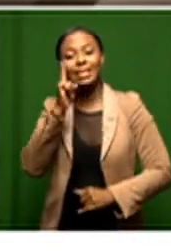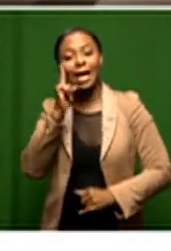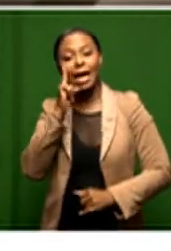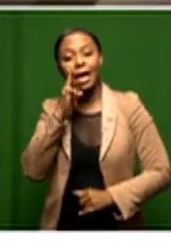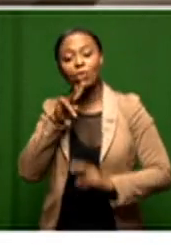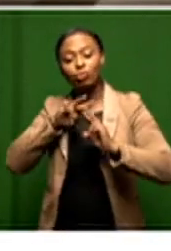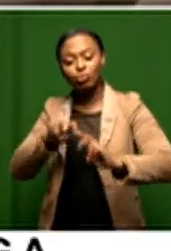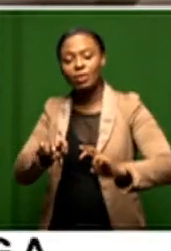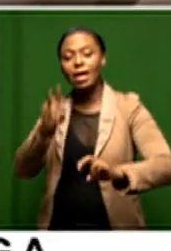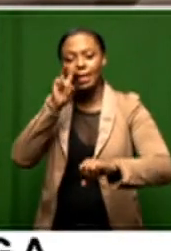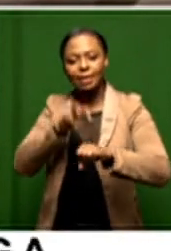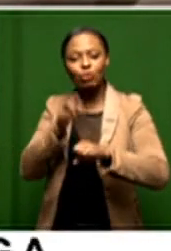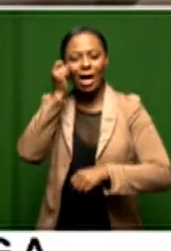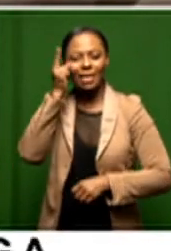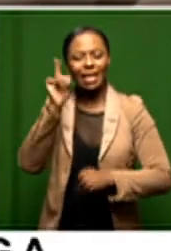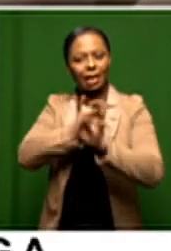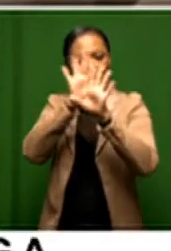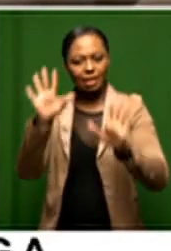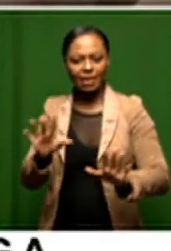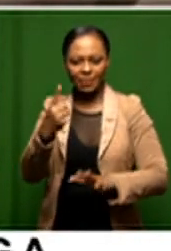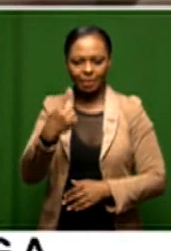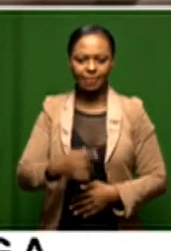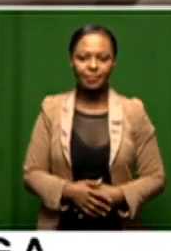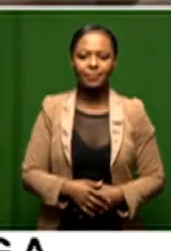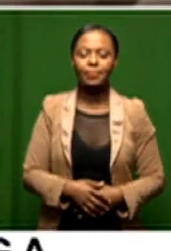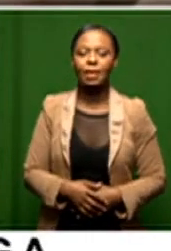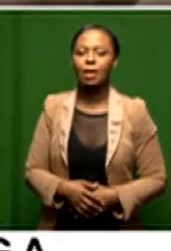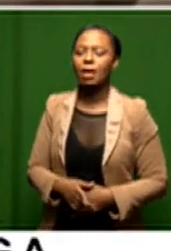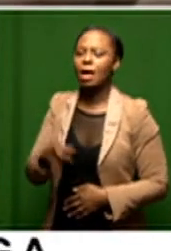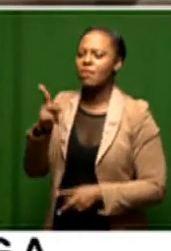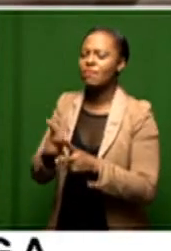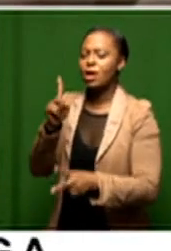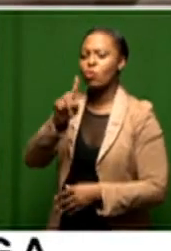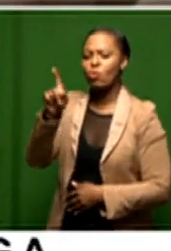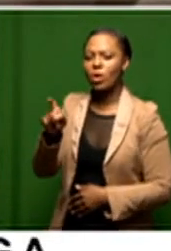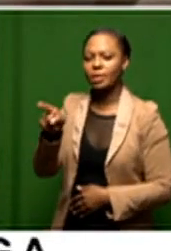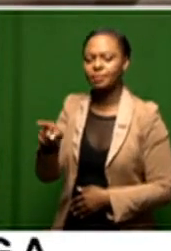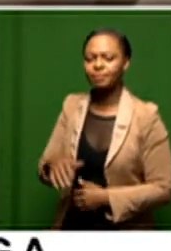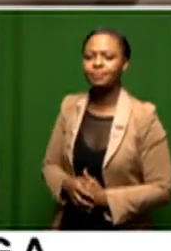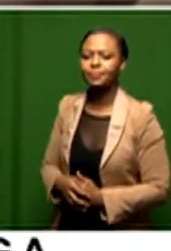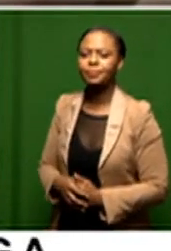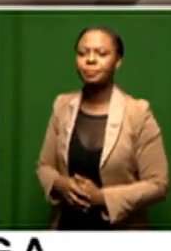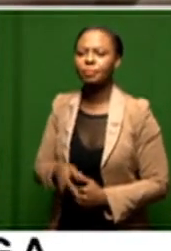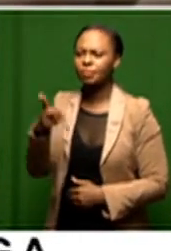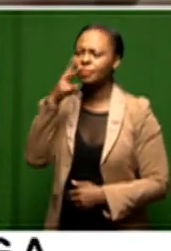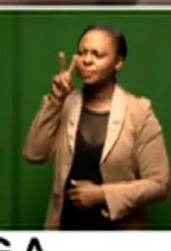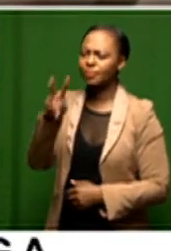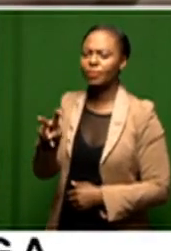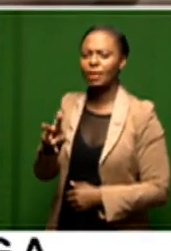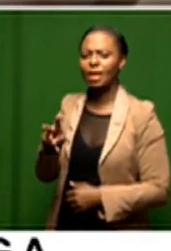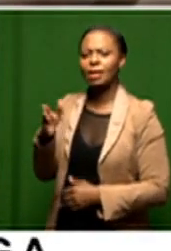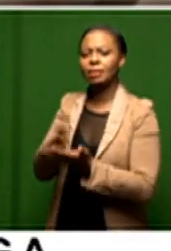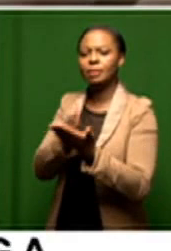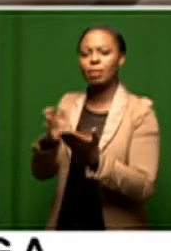that fully. So, a final question. I'm sure you have seen that letter penned by some of